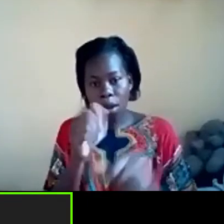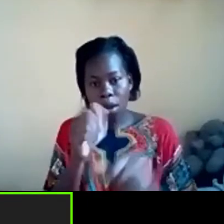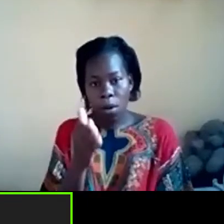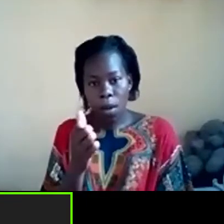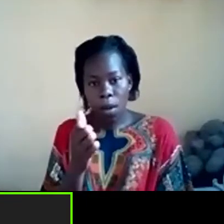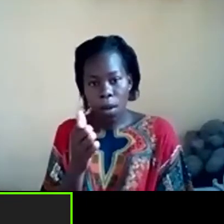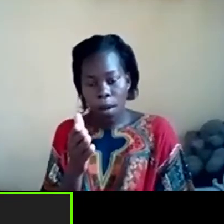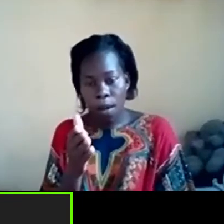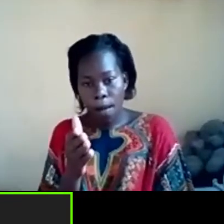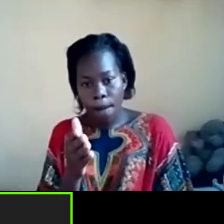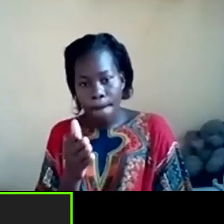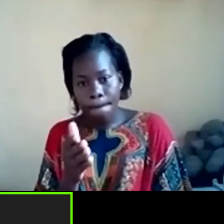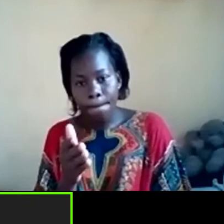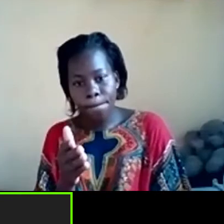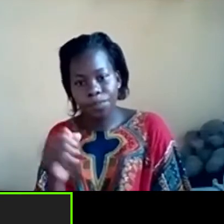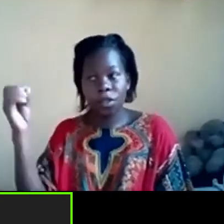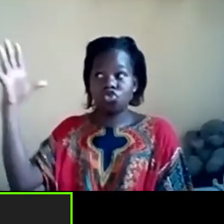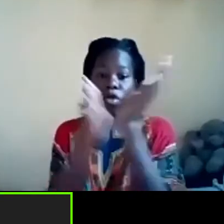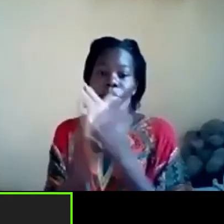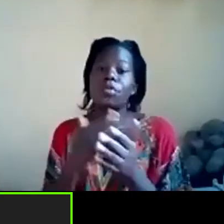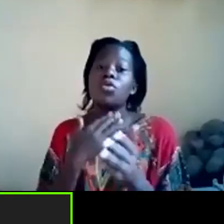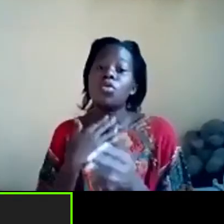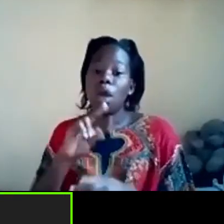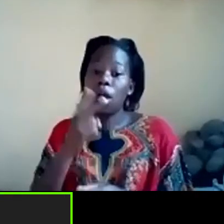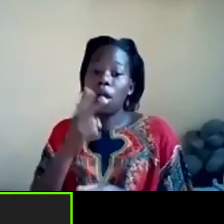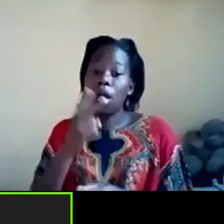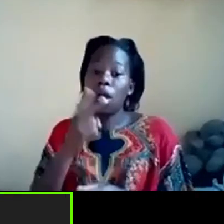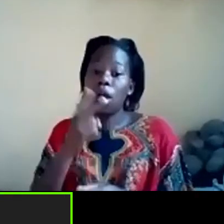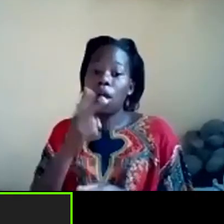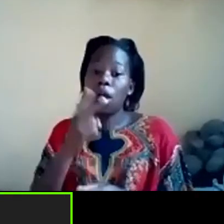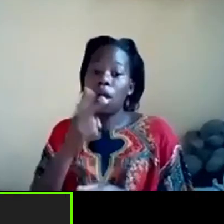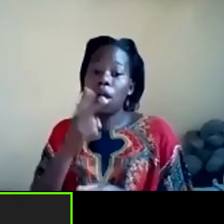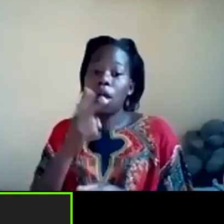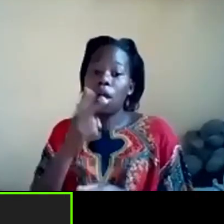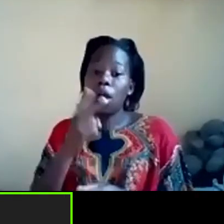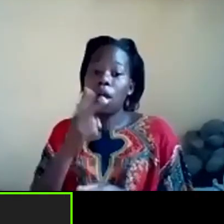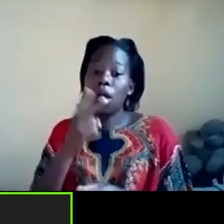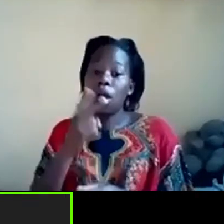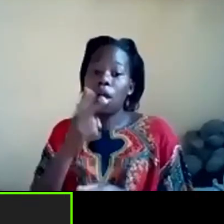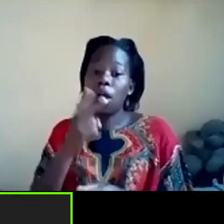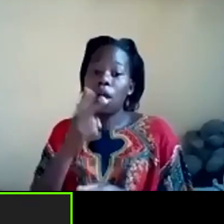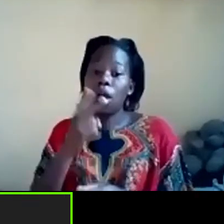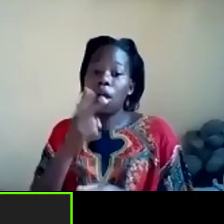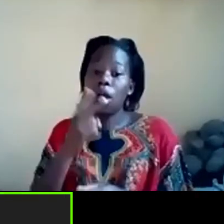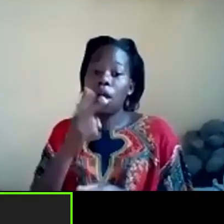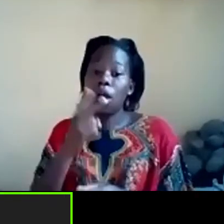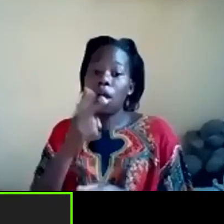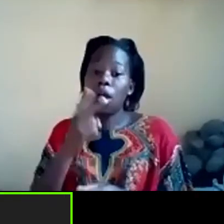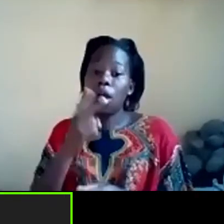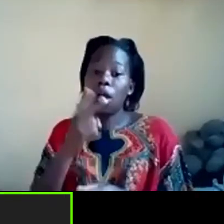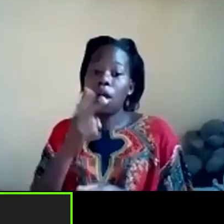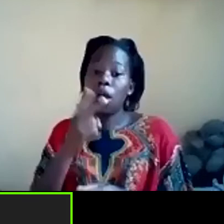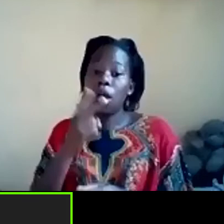I'll start from the last question. Is electricity generation covered under the oil and gas